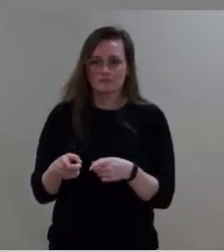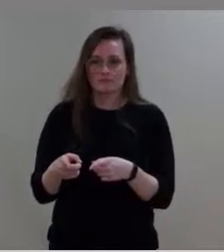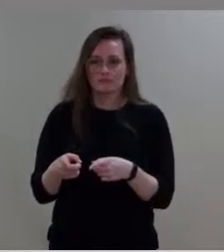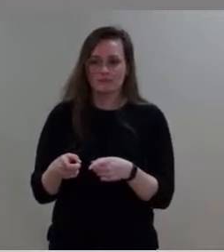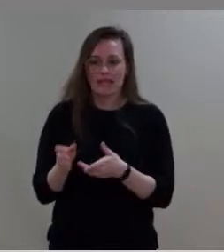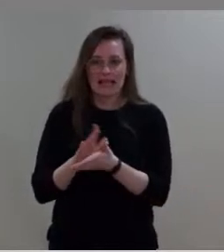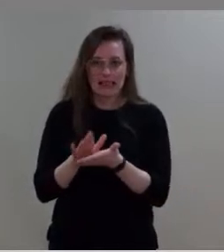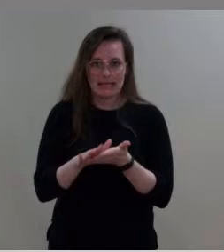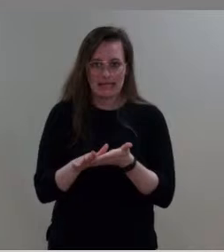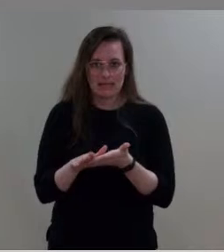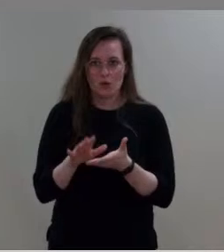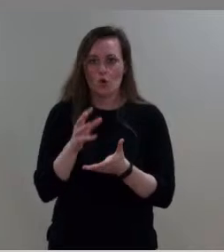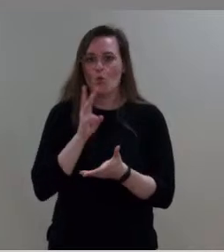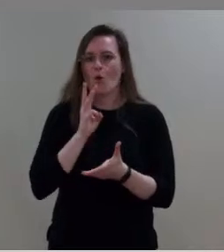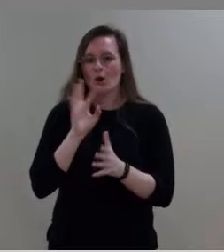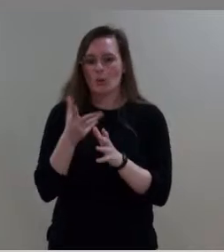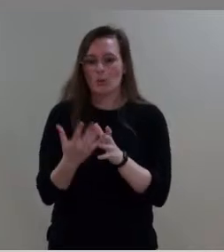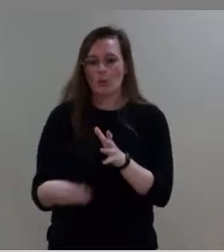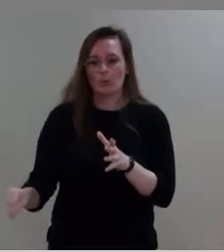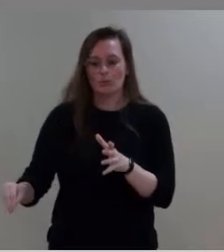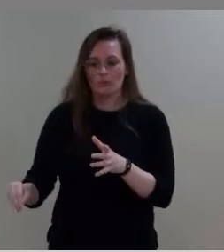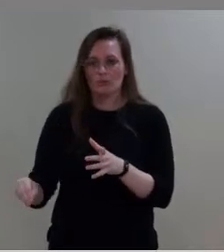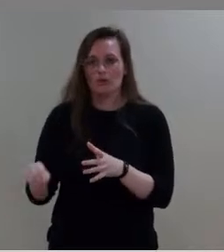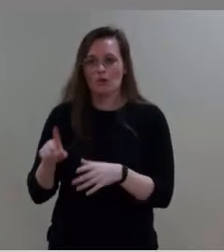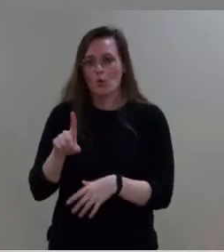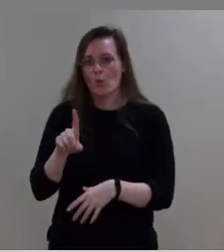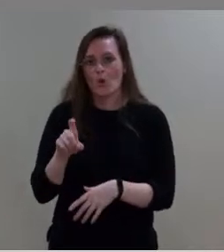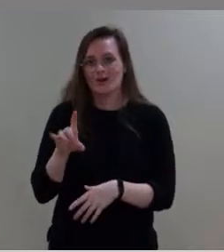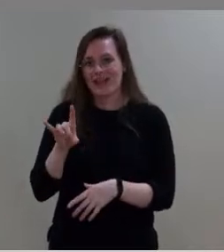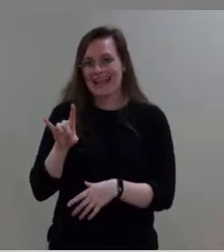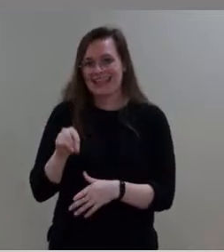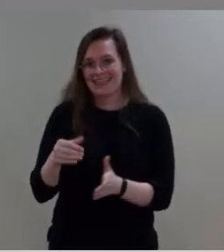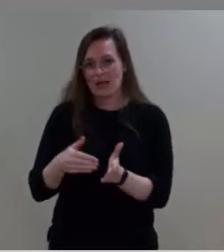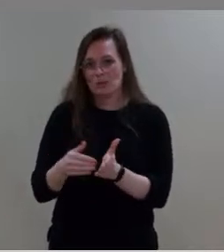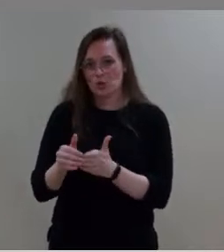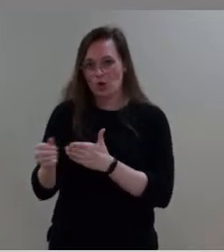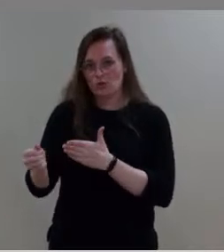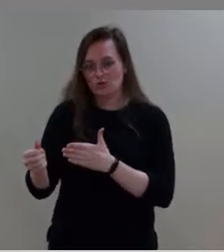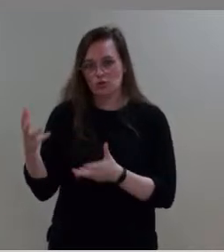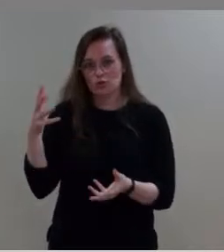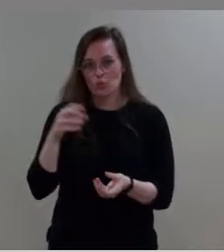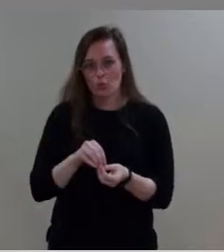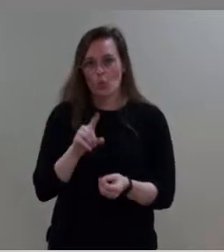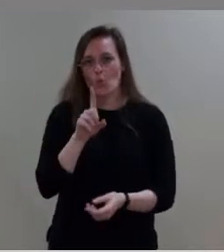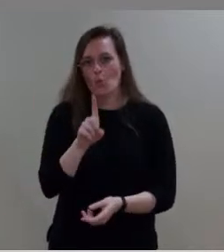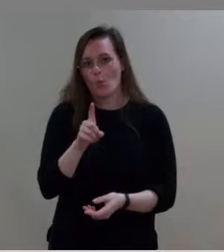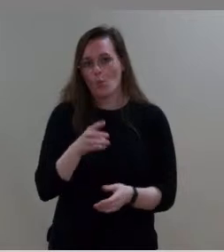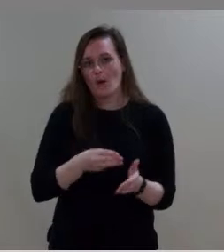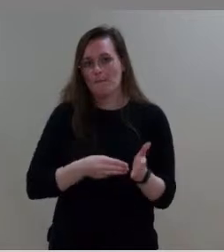0056-01, sanitary sewer at $180,000 for a total debenture of